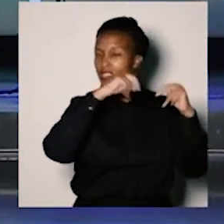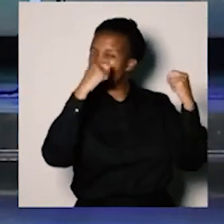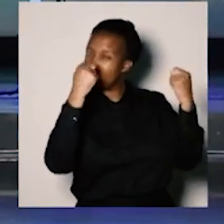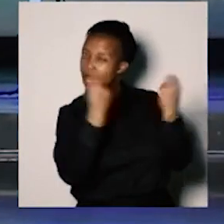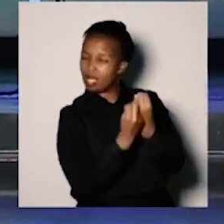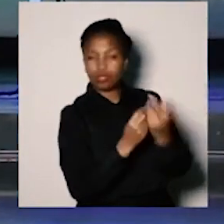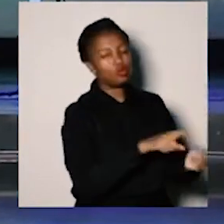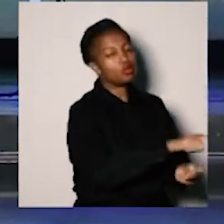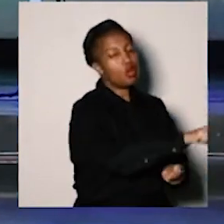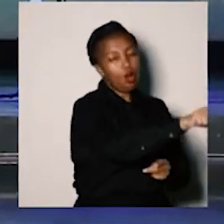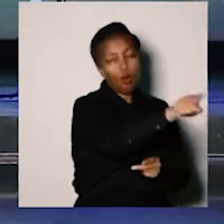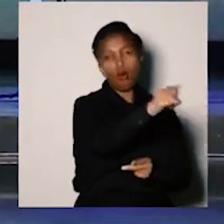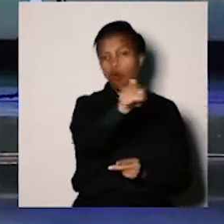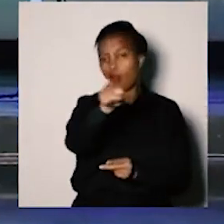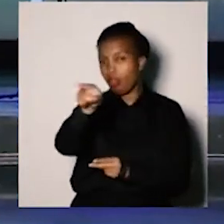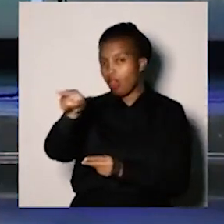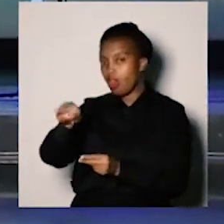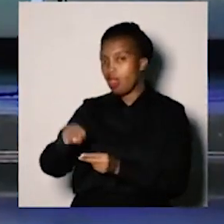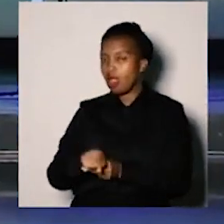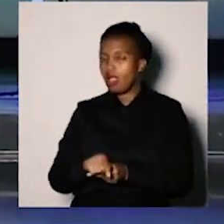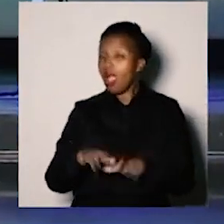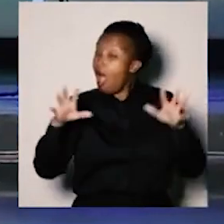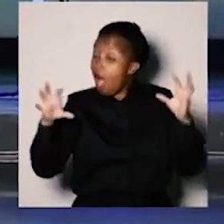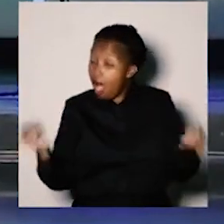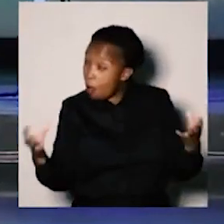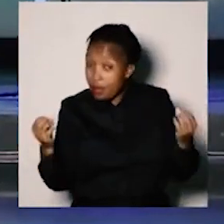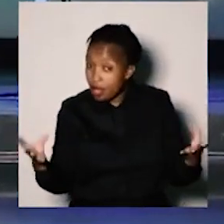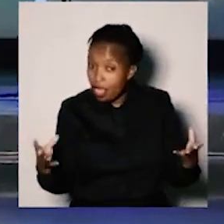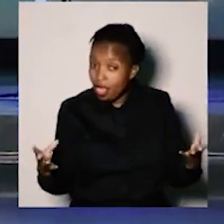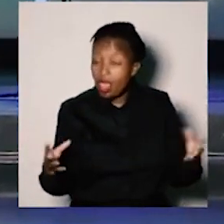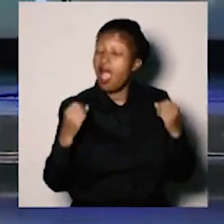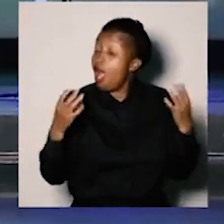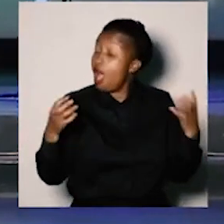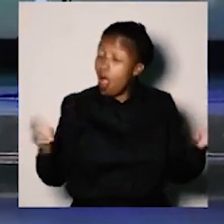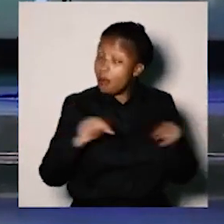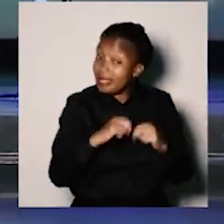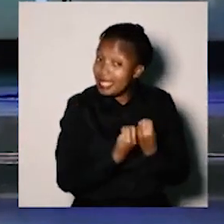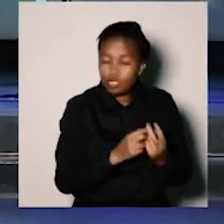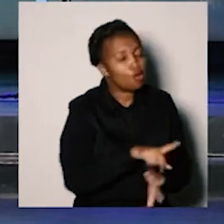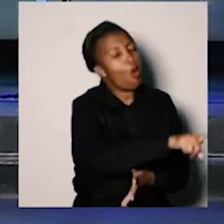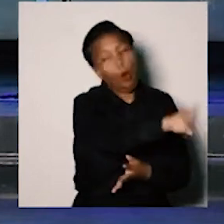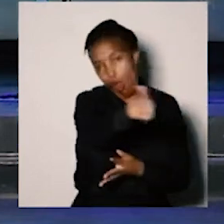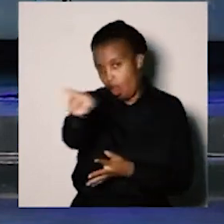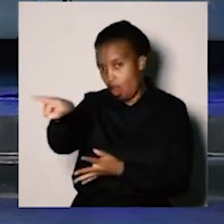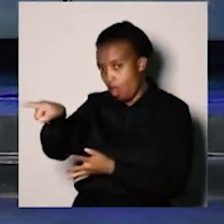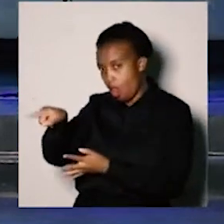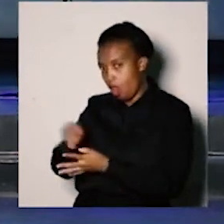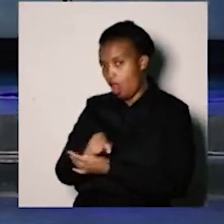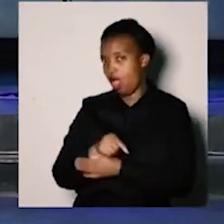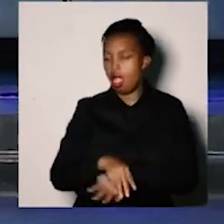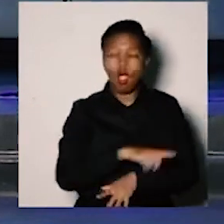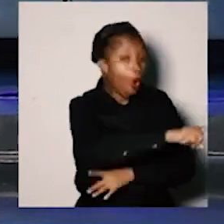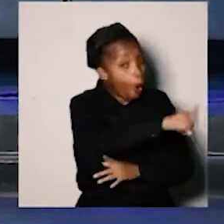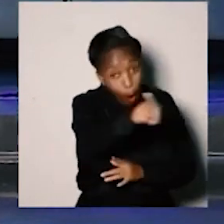all nations. All. How many nations? All. How many nations? All. I can't hear you.